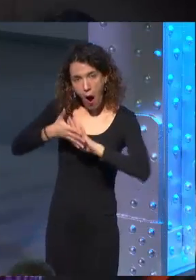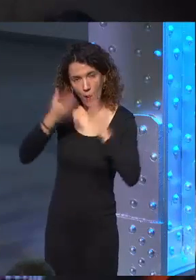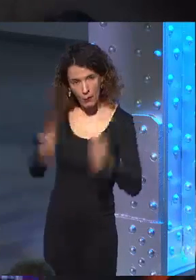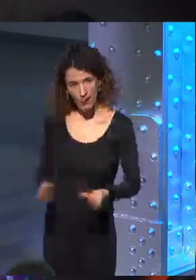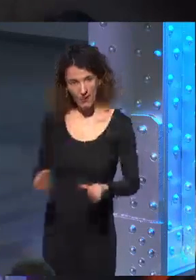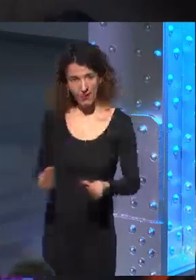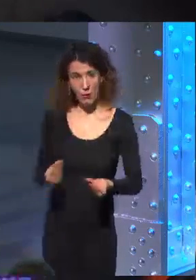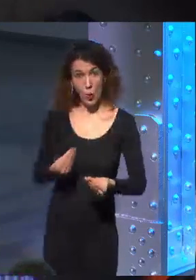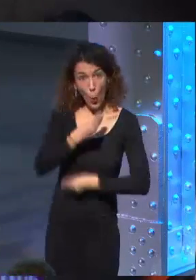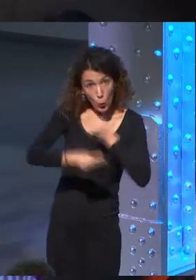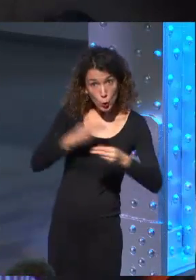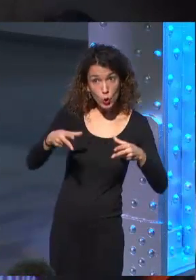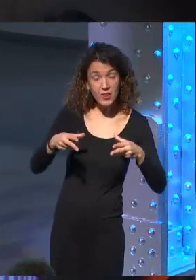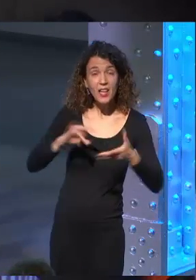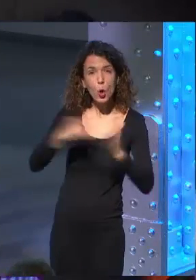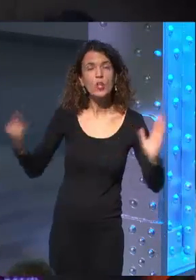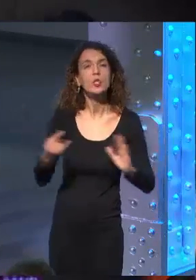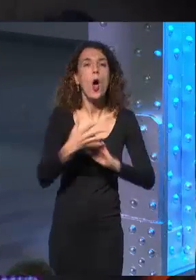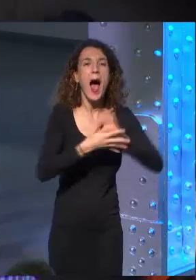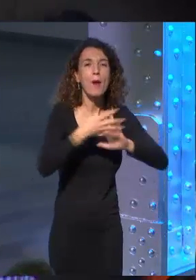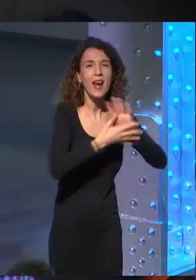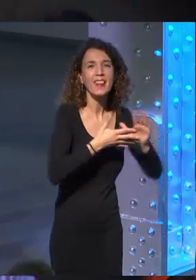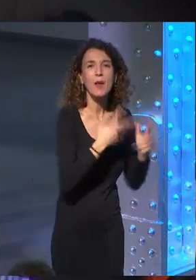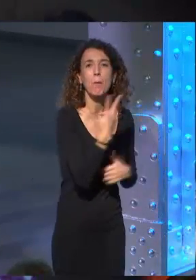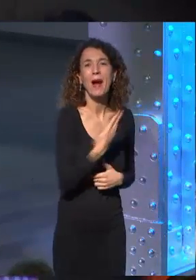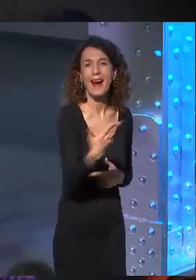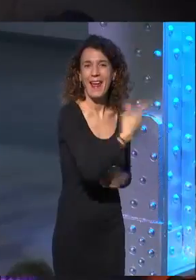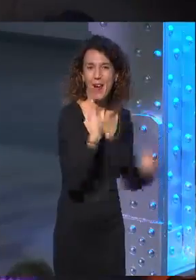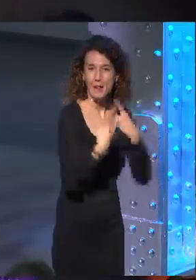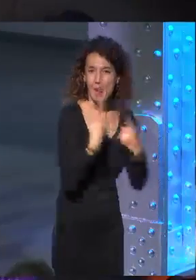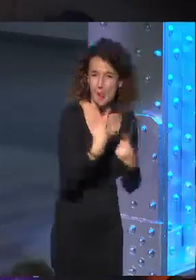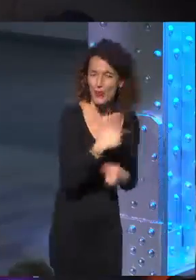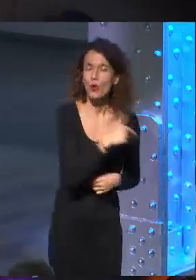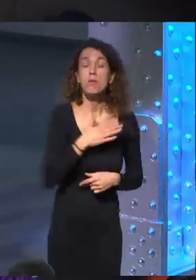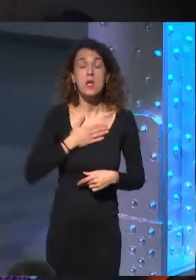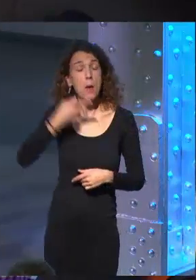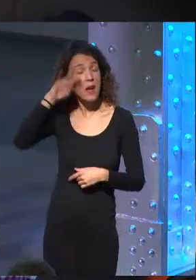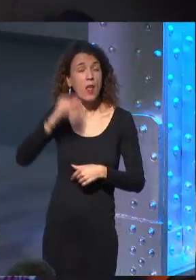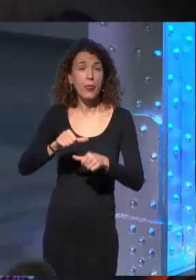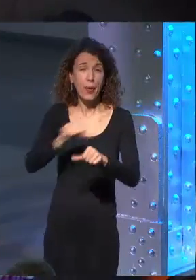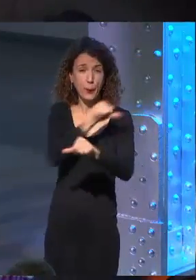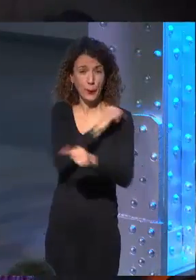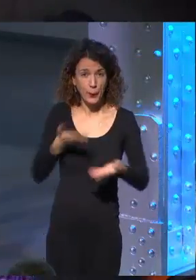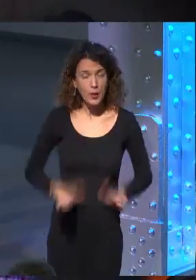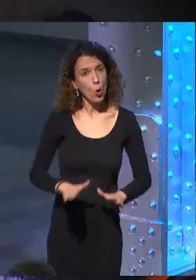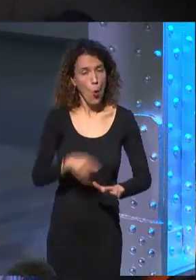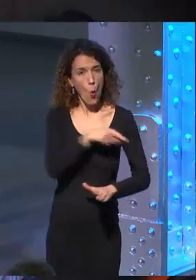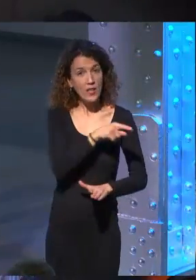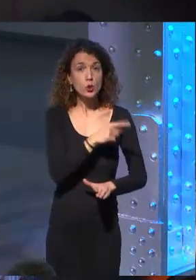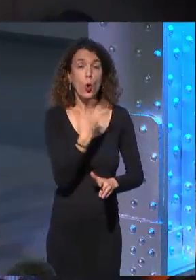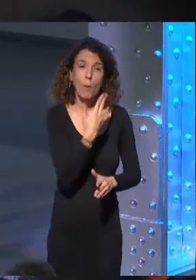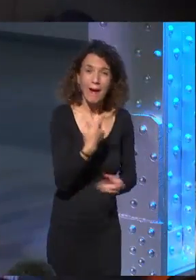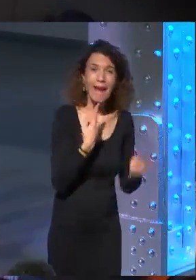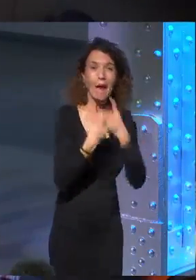deep conversations between parents and children, not about technology, but about sentimental